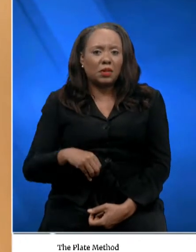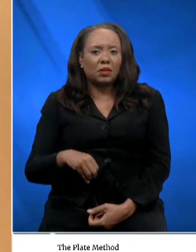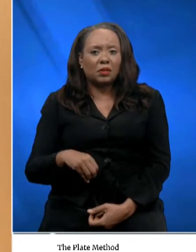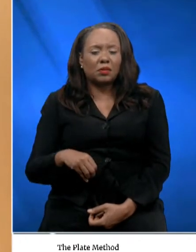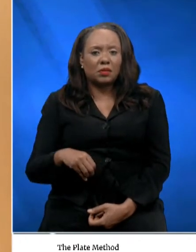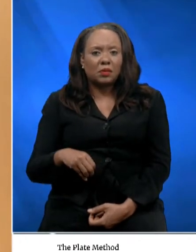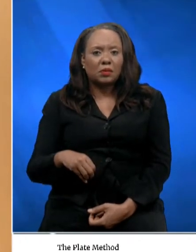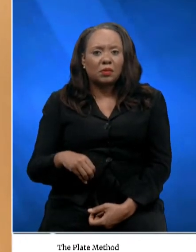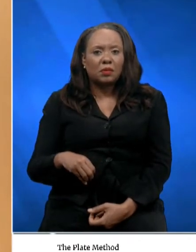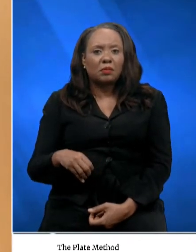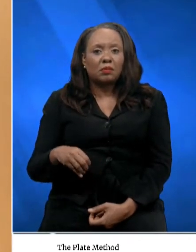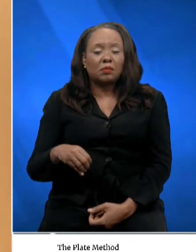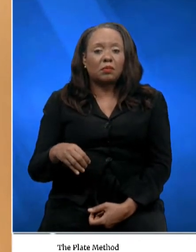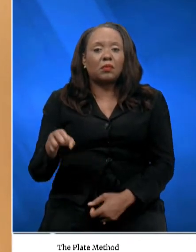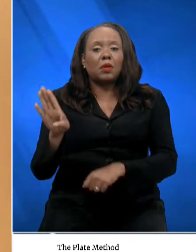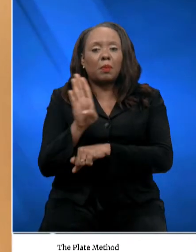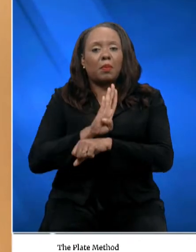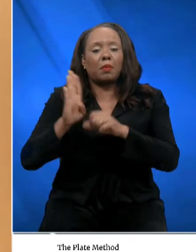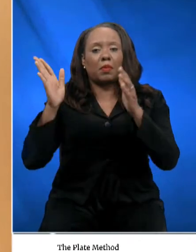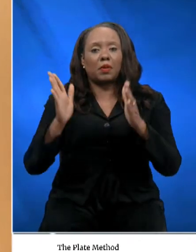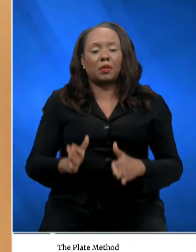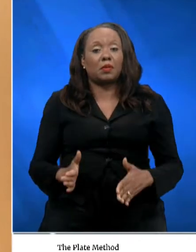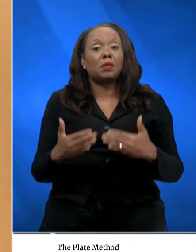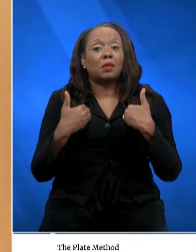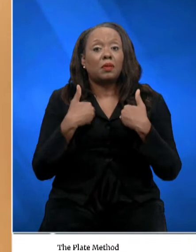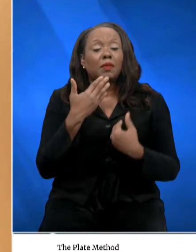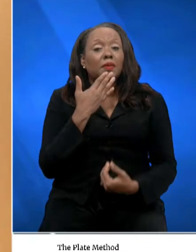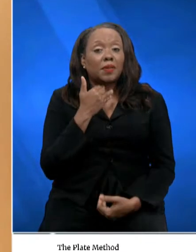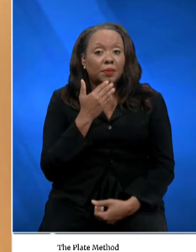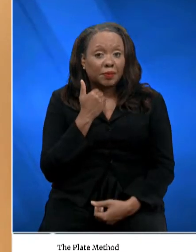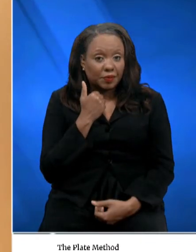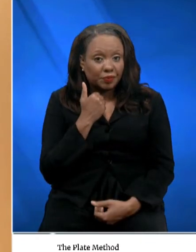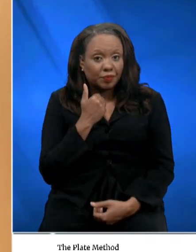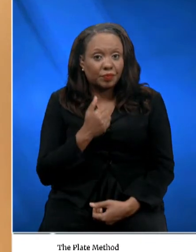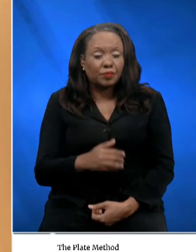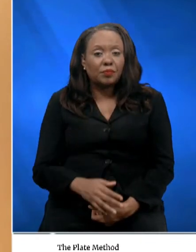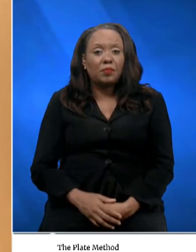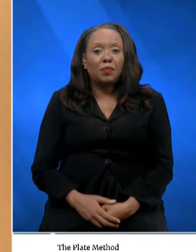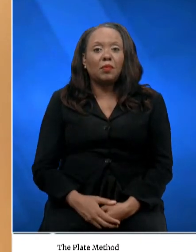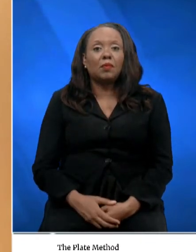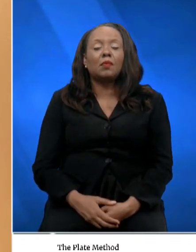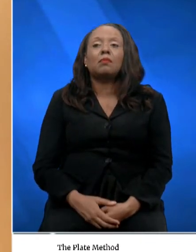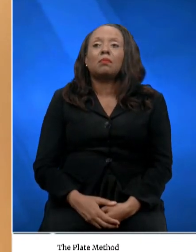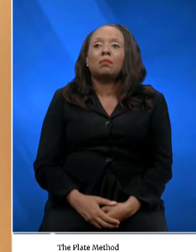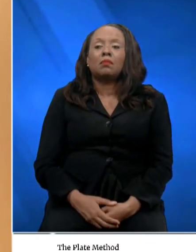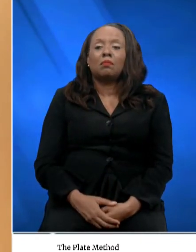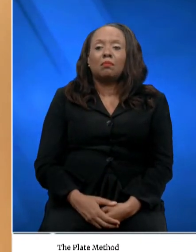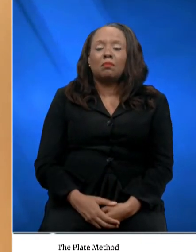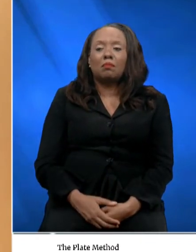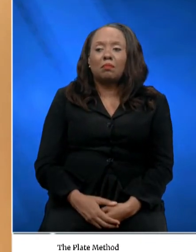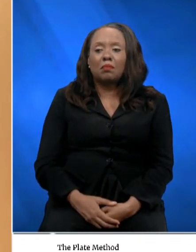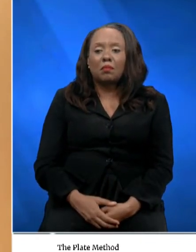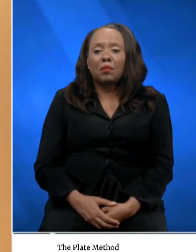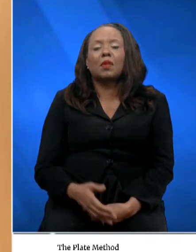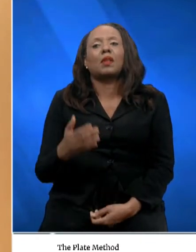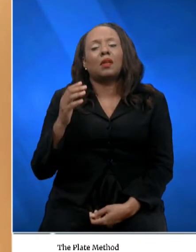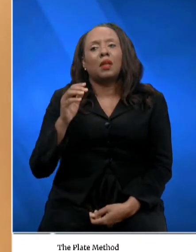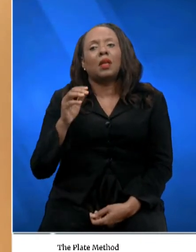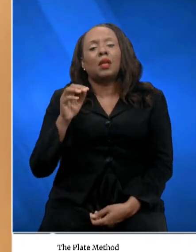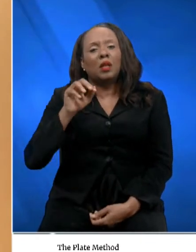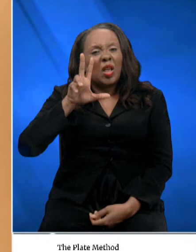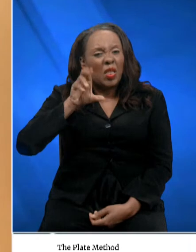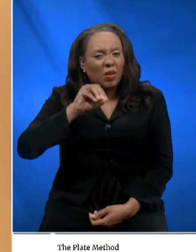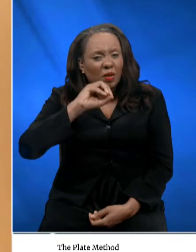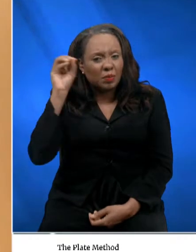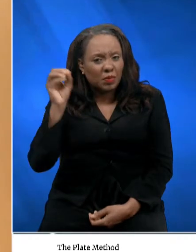prevalence of diabetes. And then from that, you can say 30% of those people will have some form of